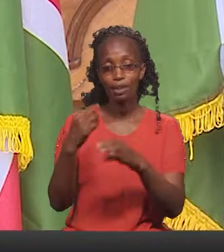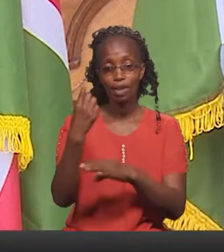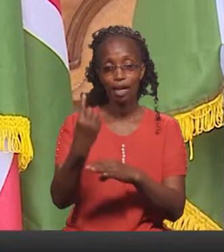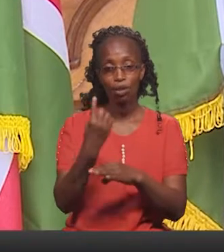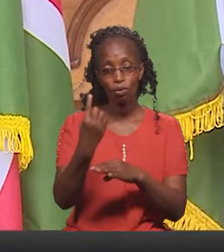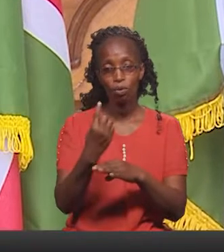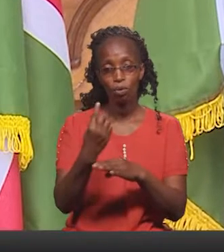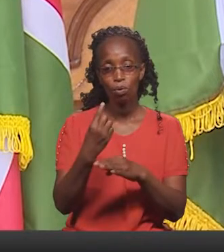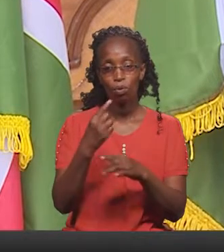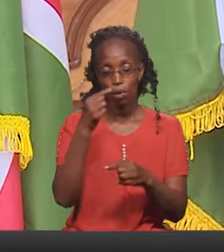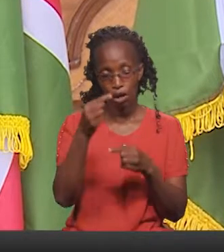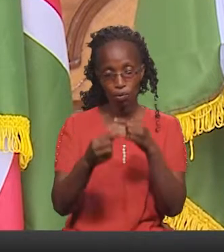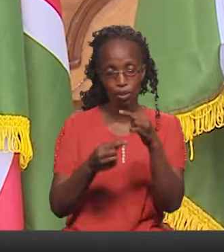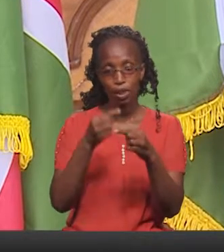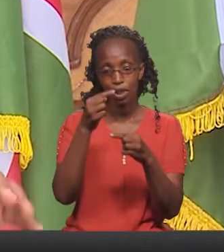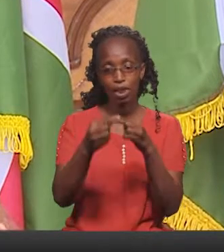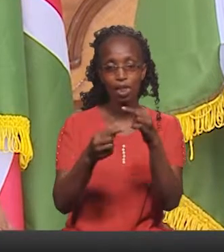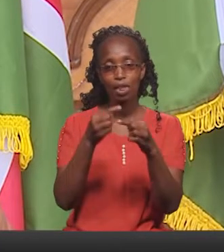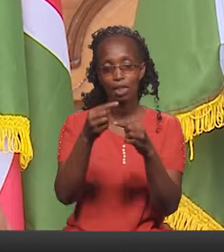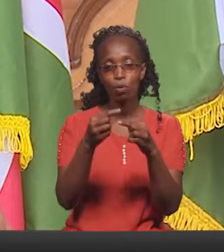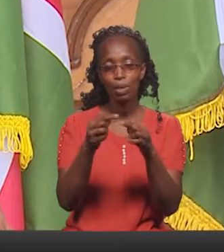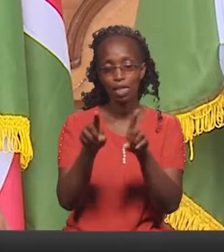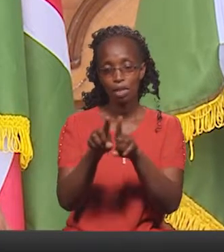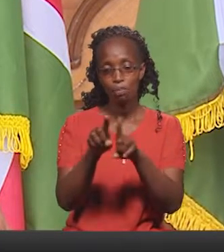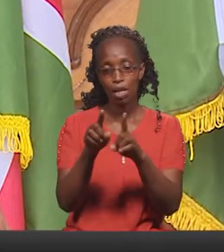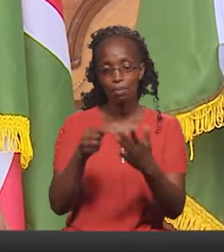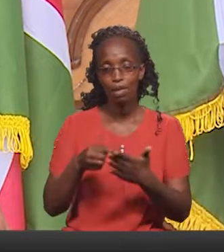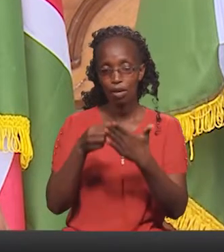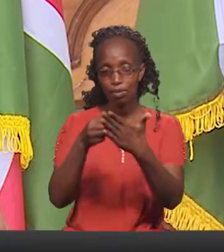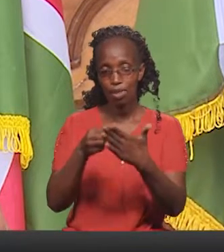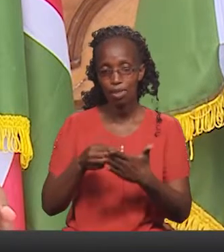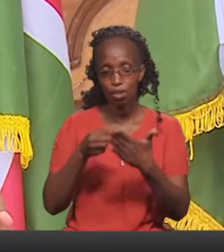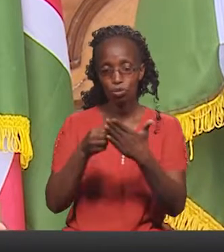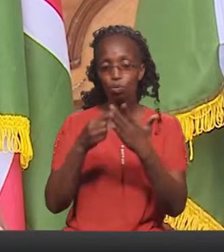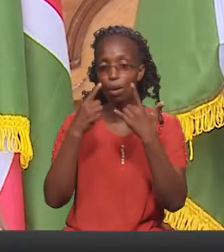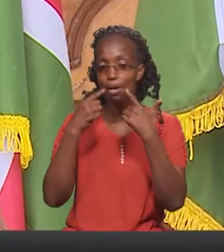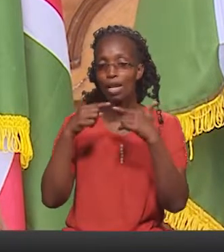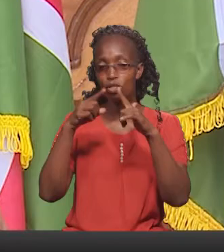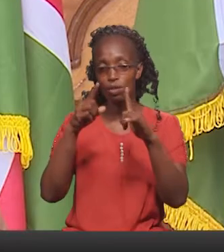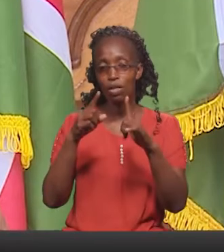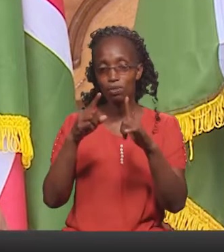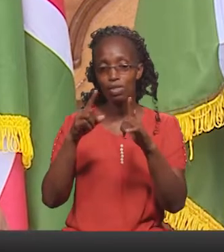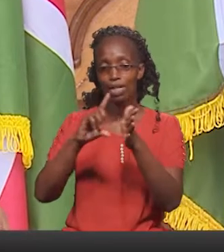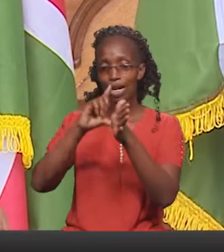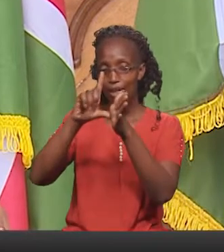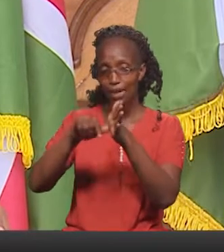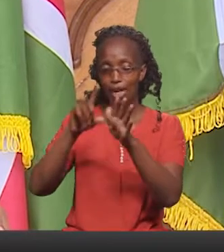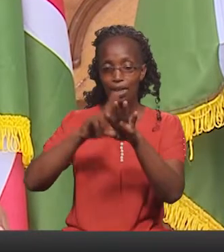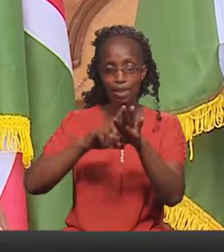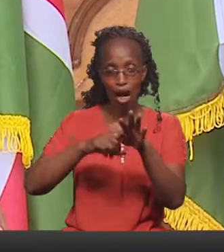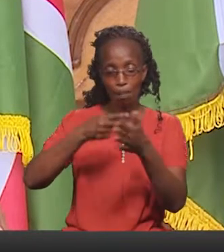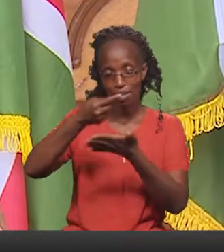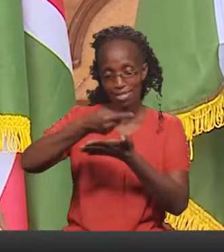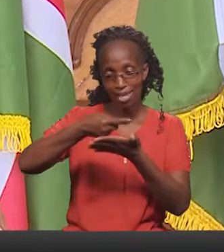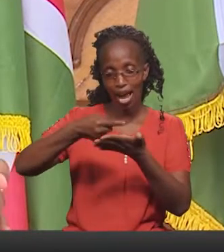parties. We are currently in negotiation within Azimio and will announce this and sign when that is ready, but